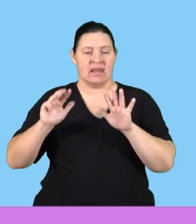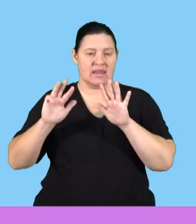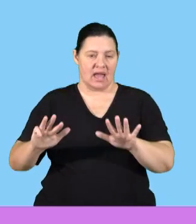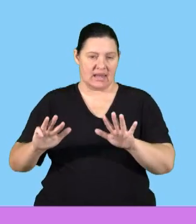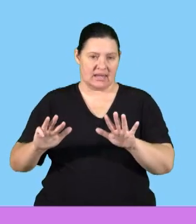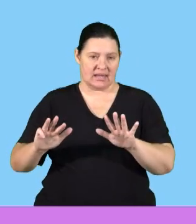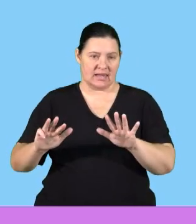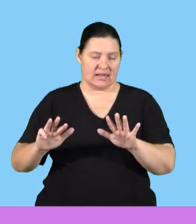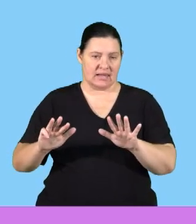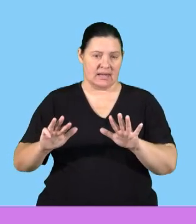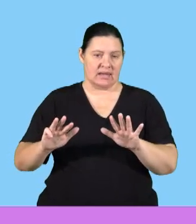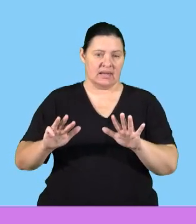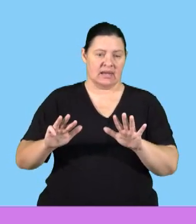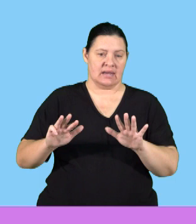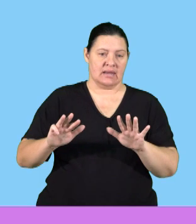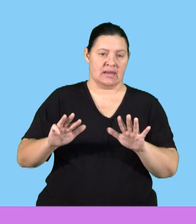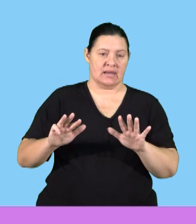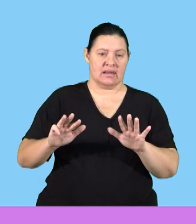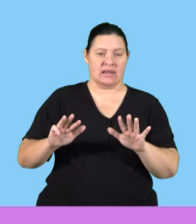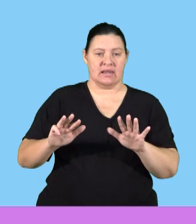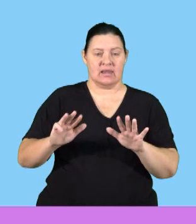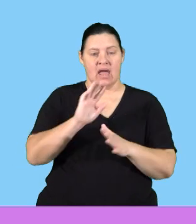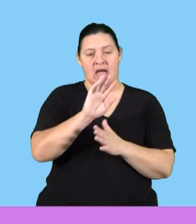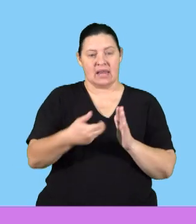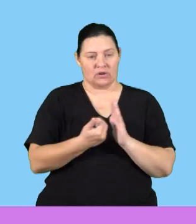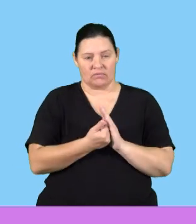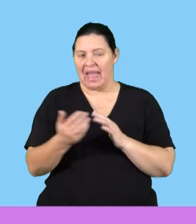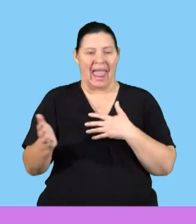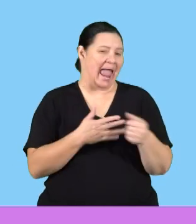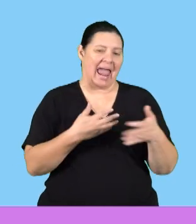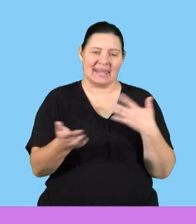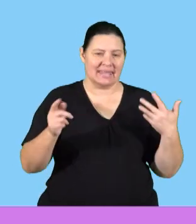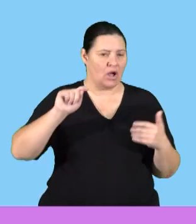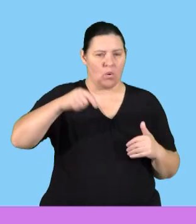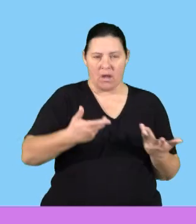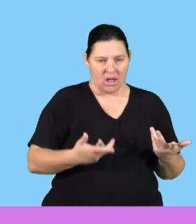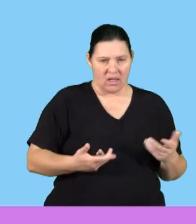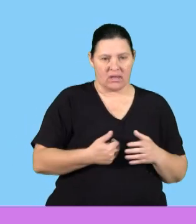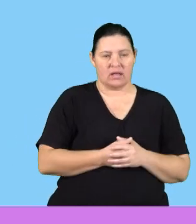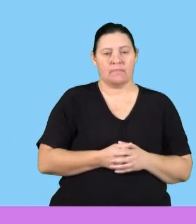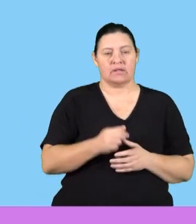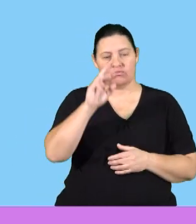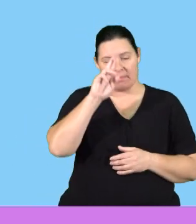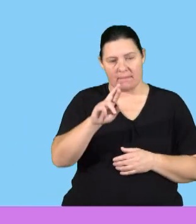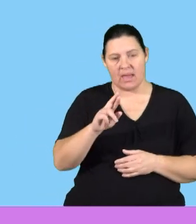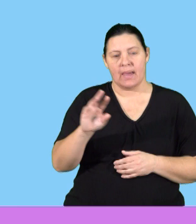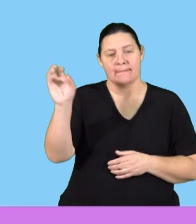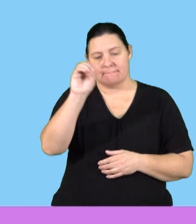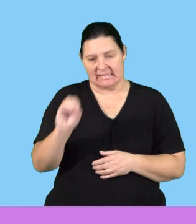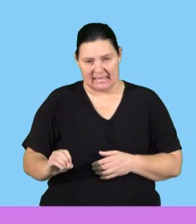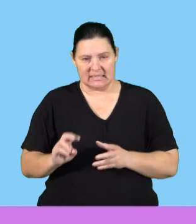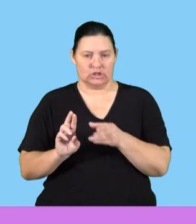6,6679, which can be rounded off. We can as well round it off to any decimal place, but remember,